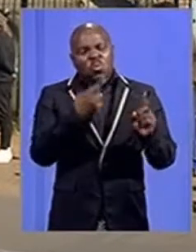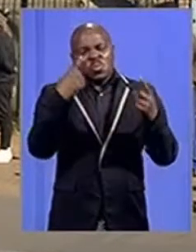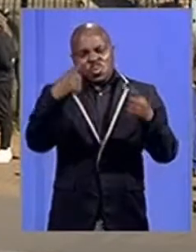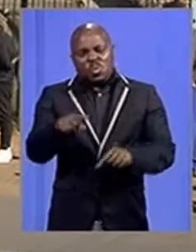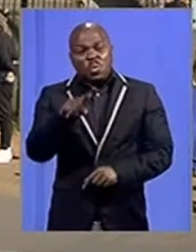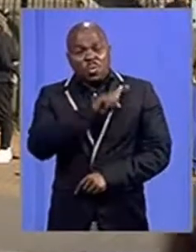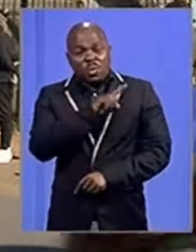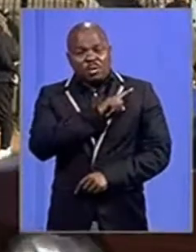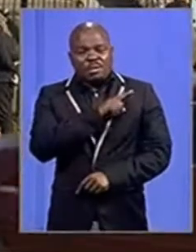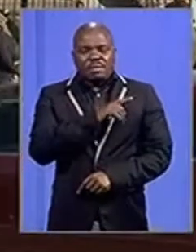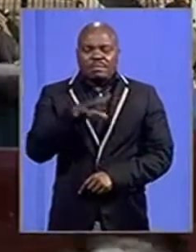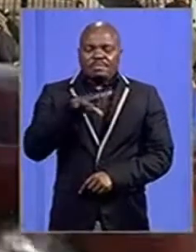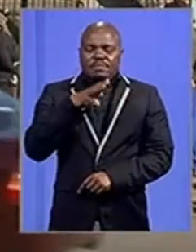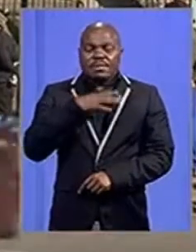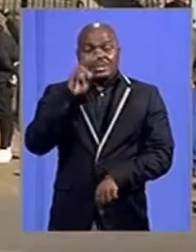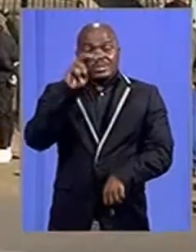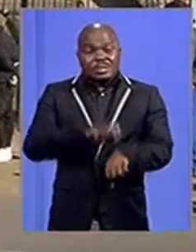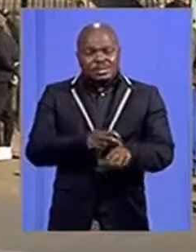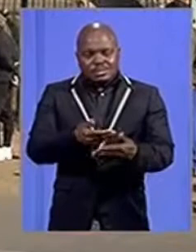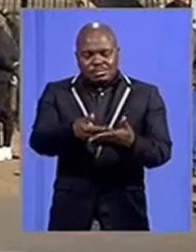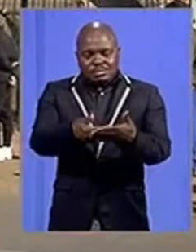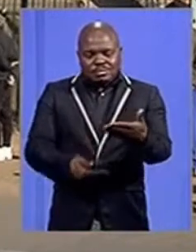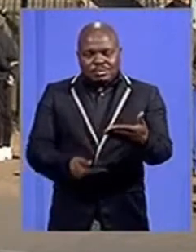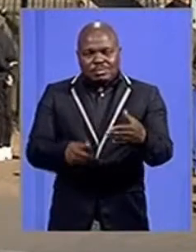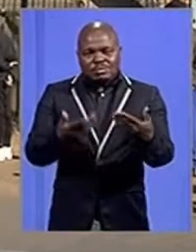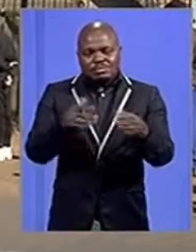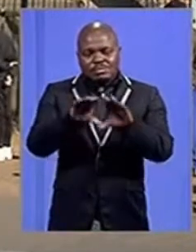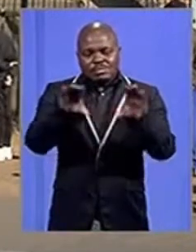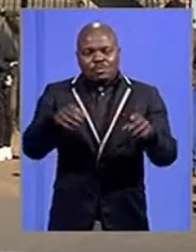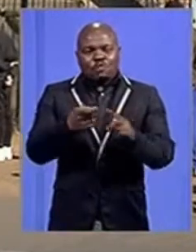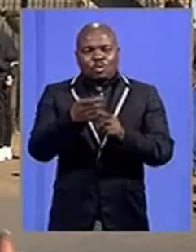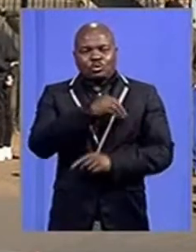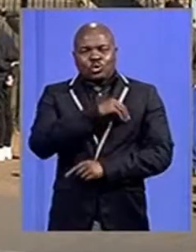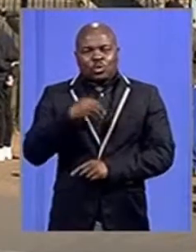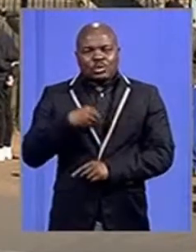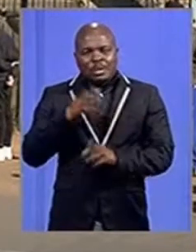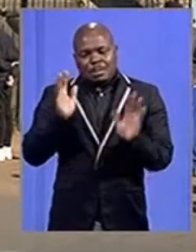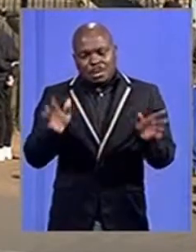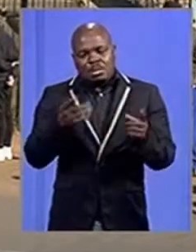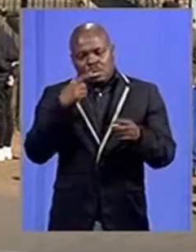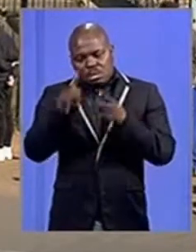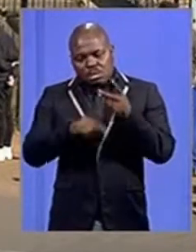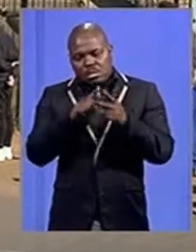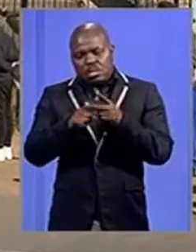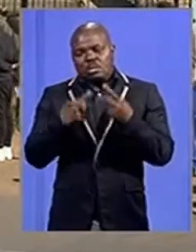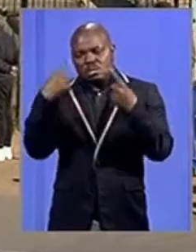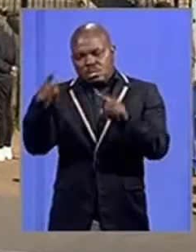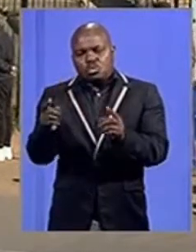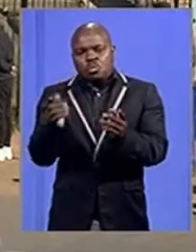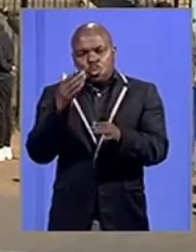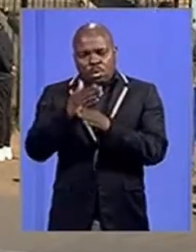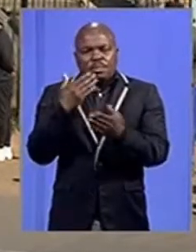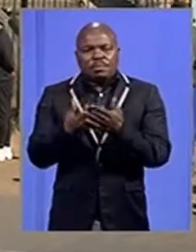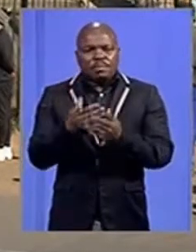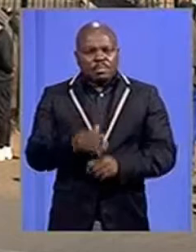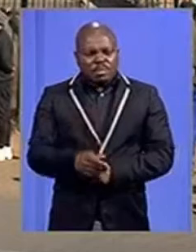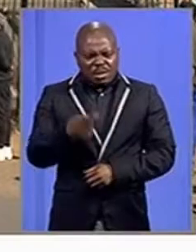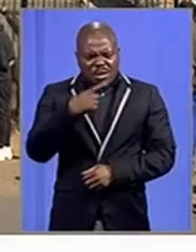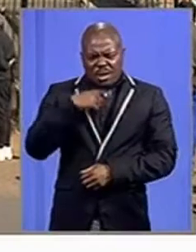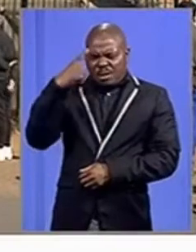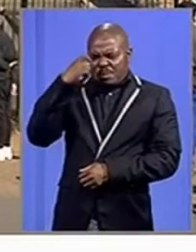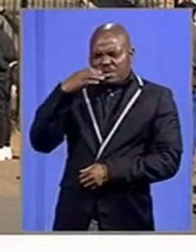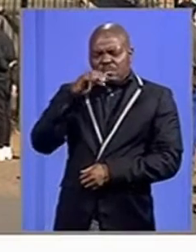go fa ke gore a fiwe lengwalo la ngaka gore a kgone go boela mošomong. I don't believe it exists. Why? But the reason